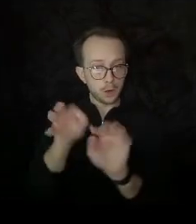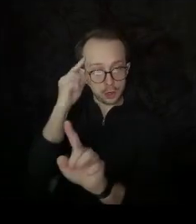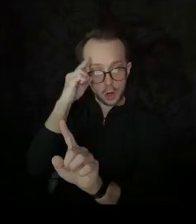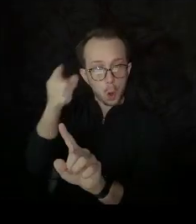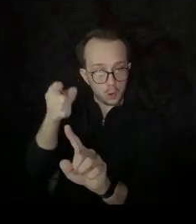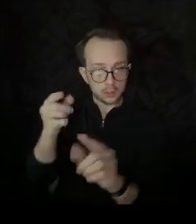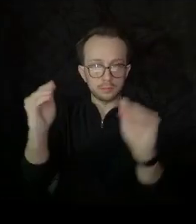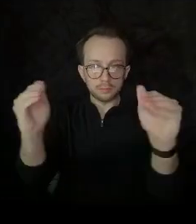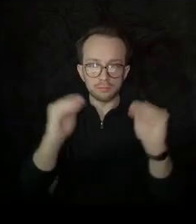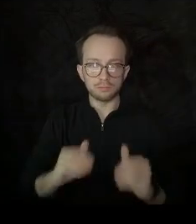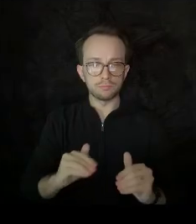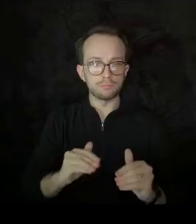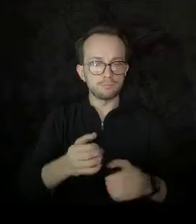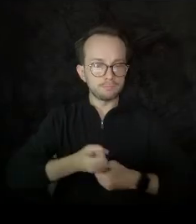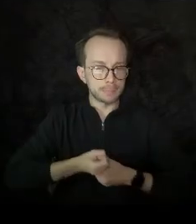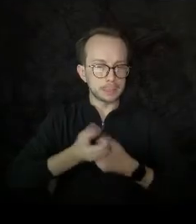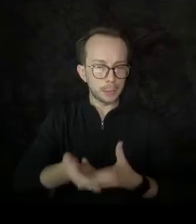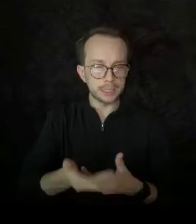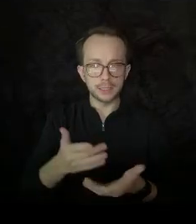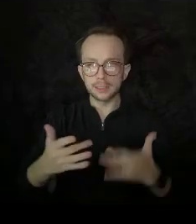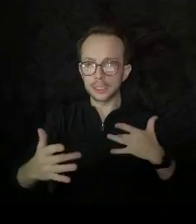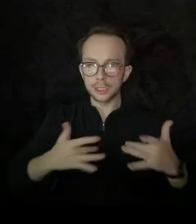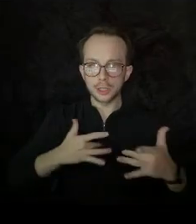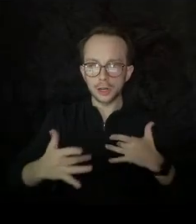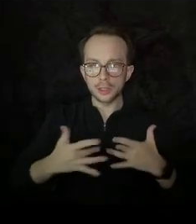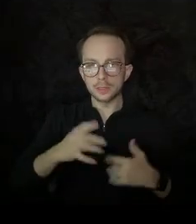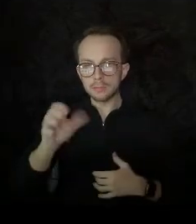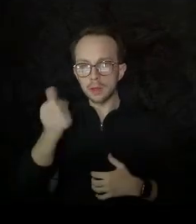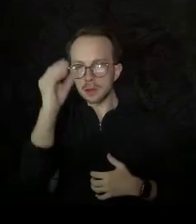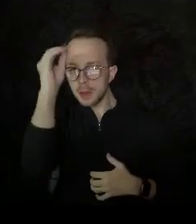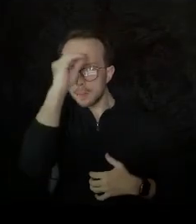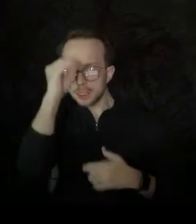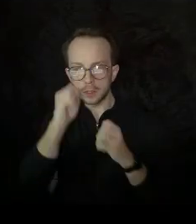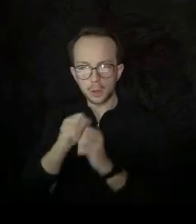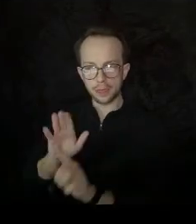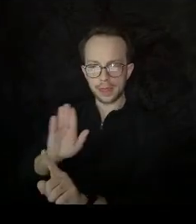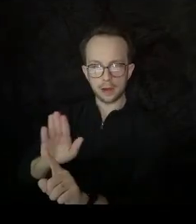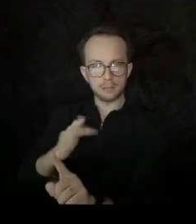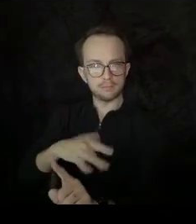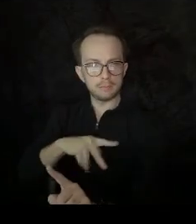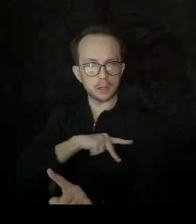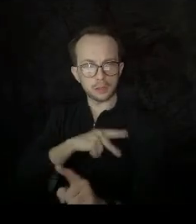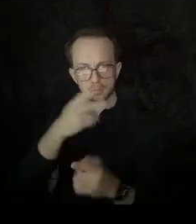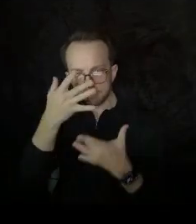Express concerns and insights about your child's interests and learning styles.